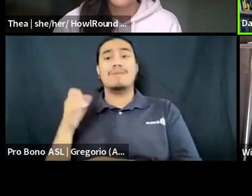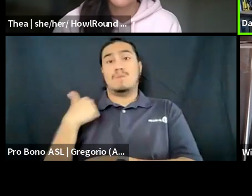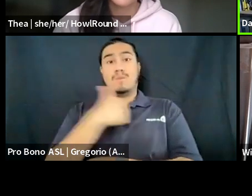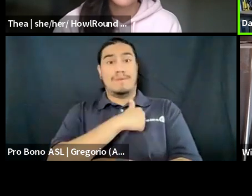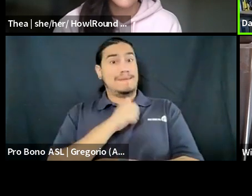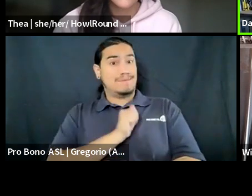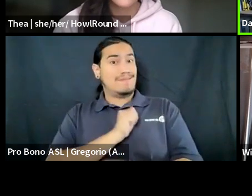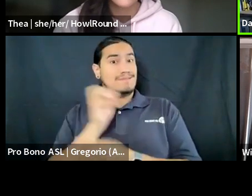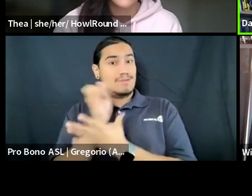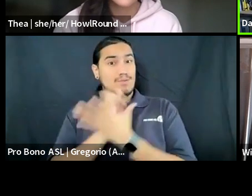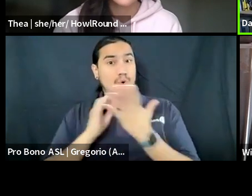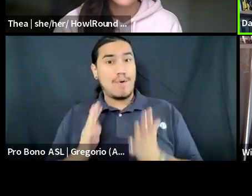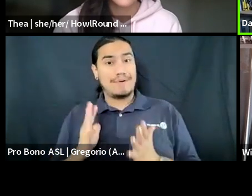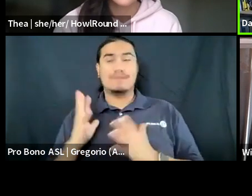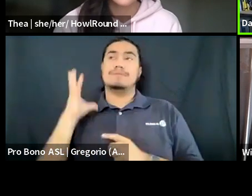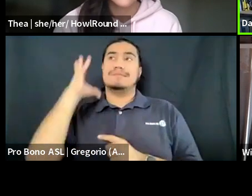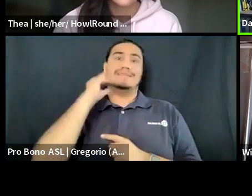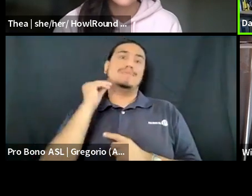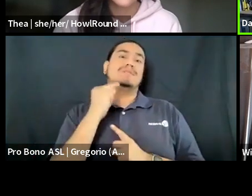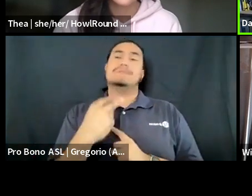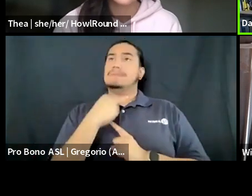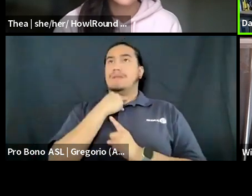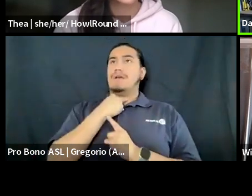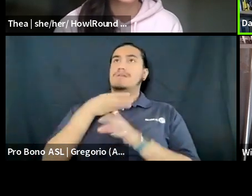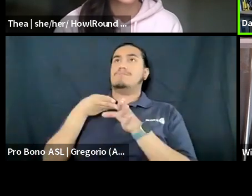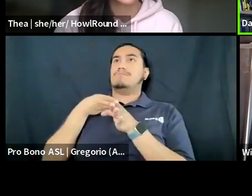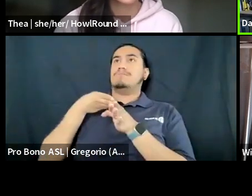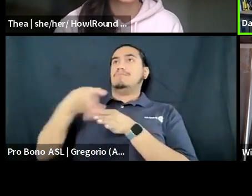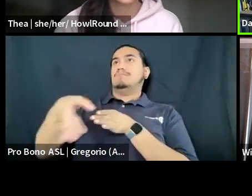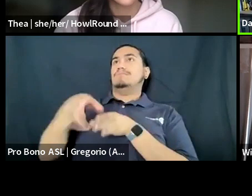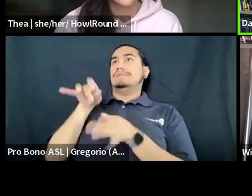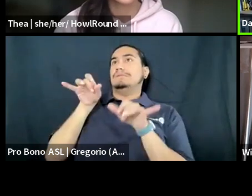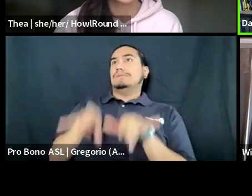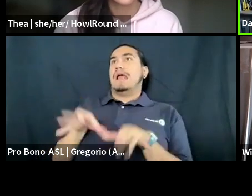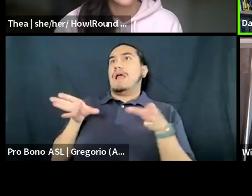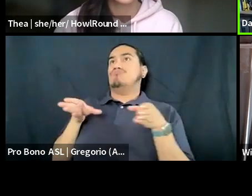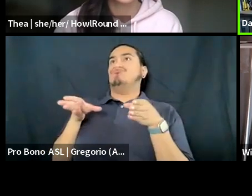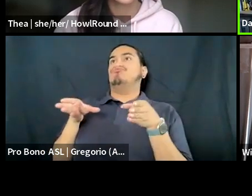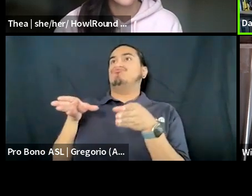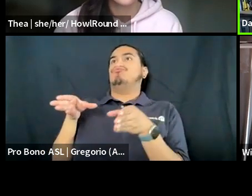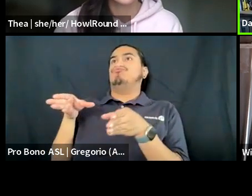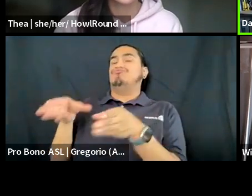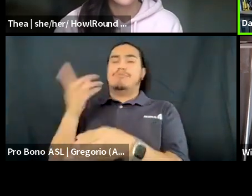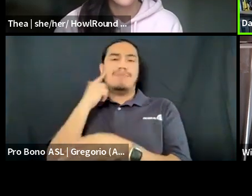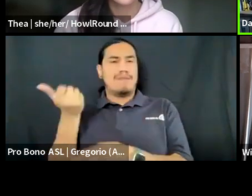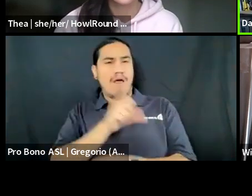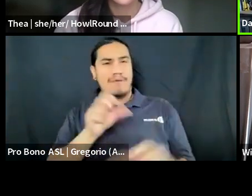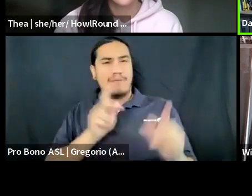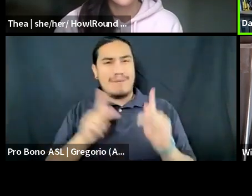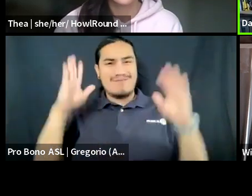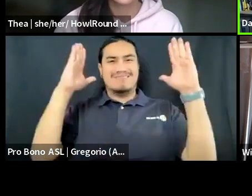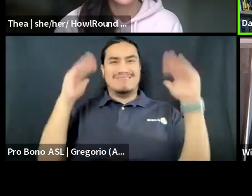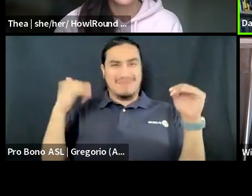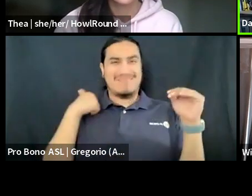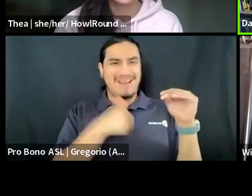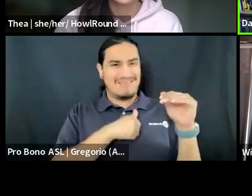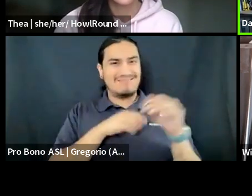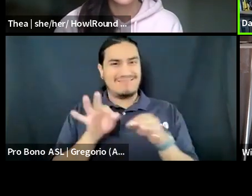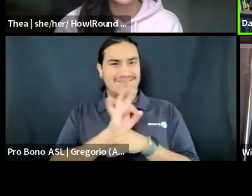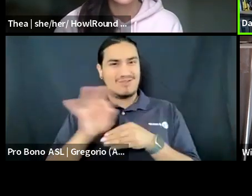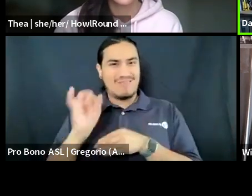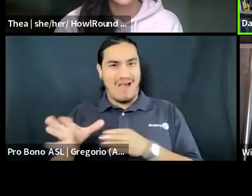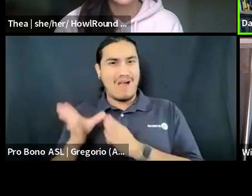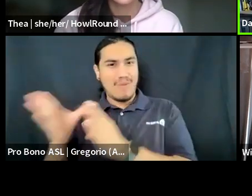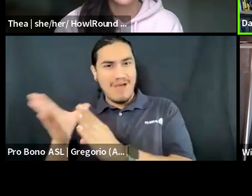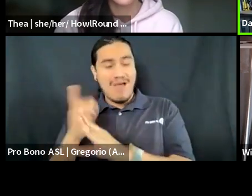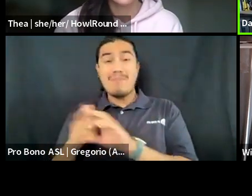ourselves into one particular lane because of other people's expectations. But it's still your choice